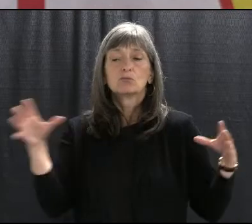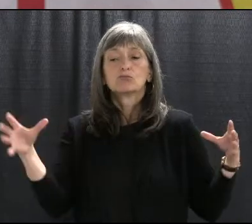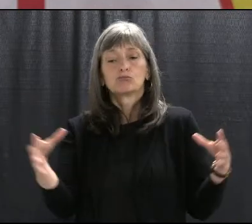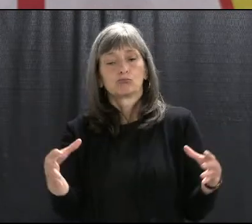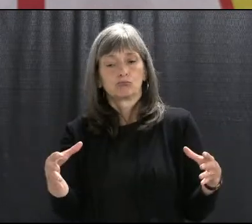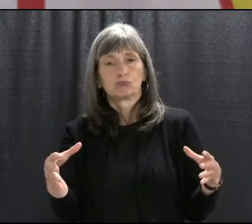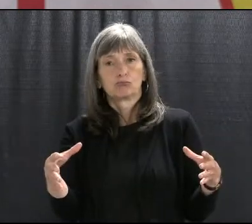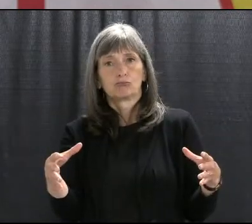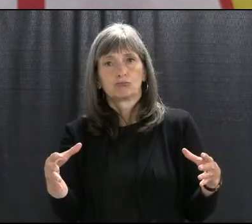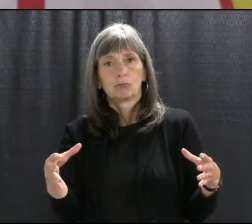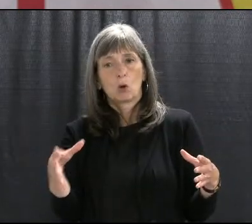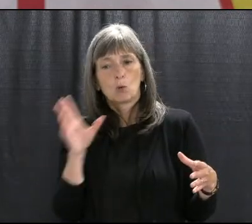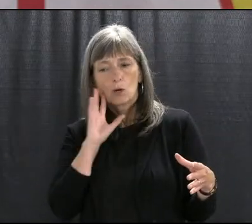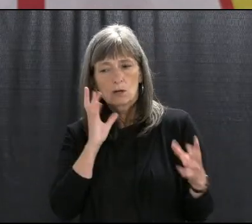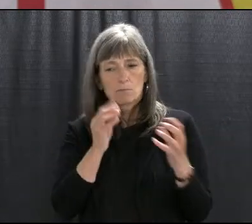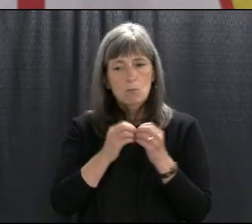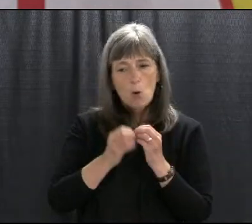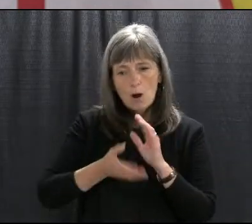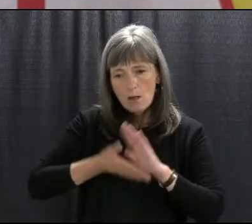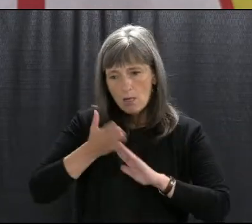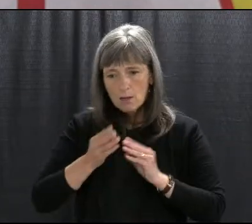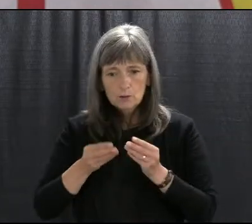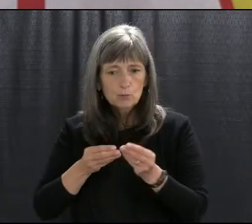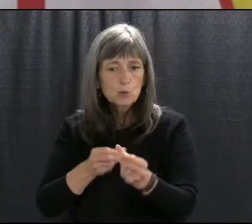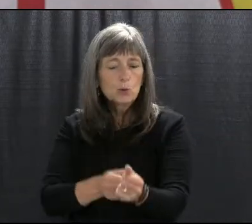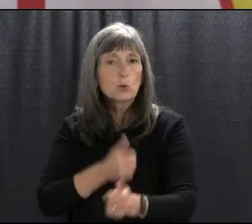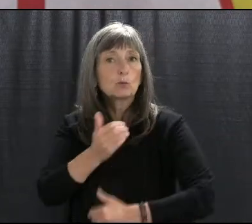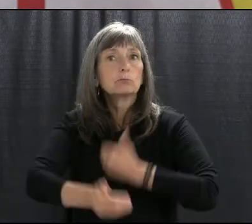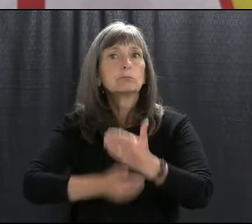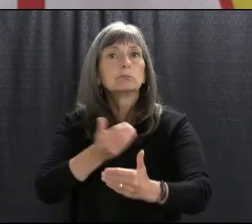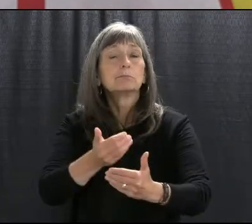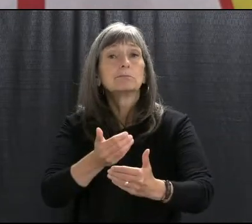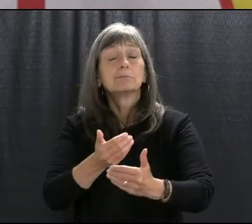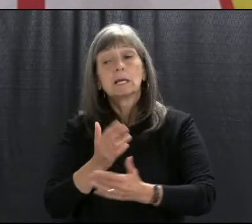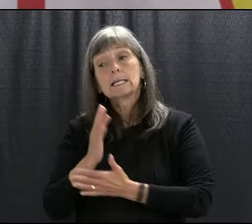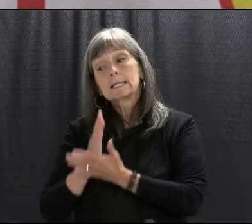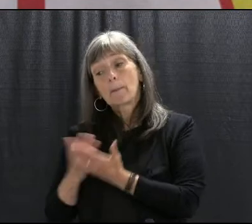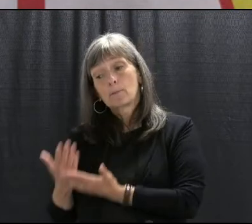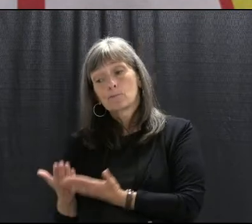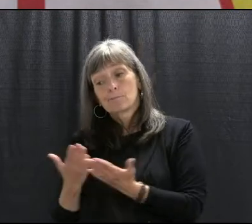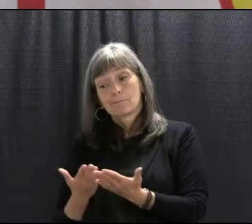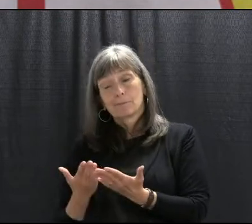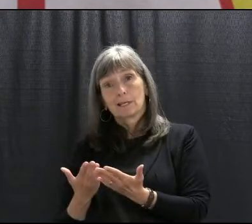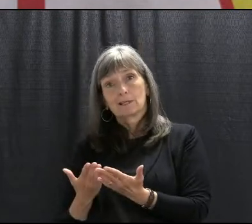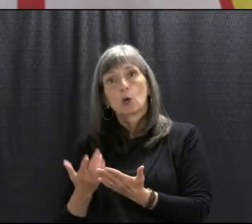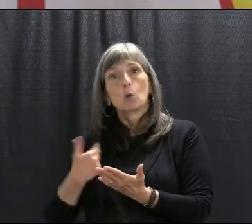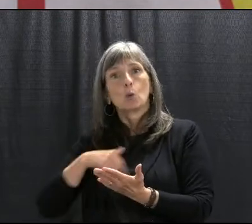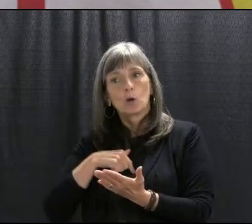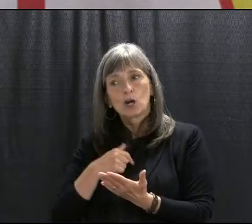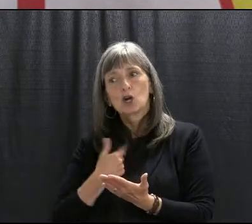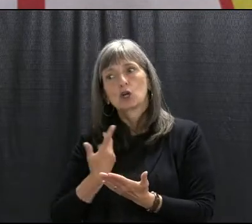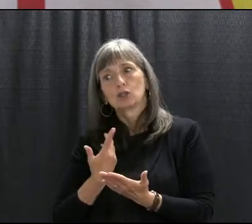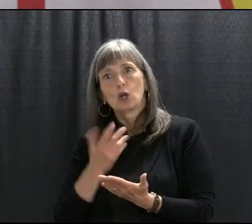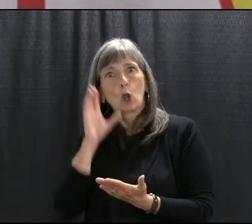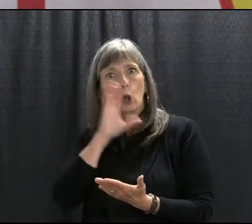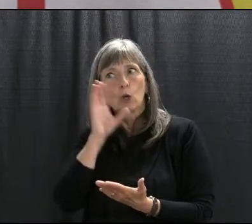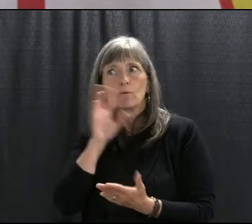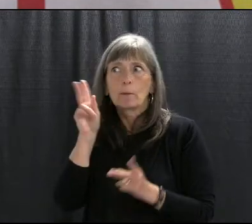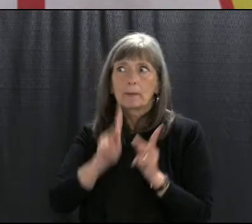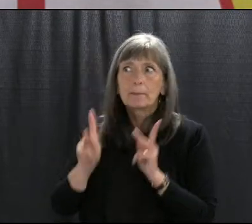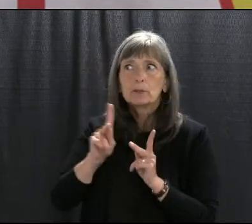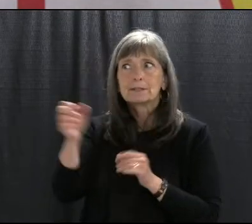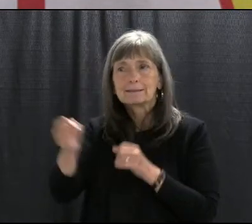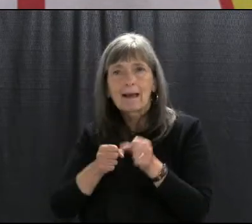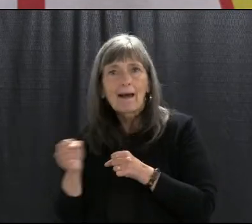health information system that we've already put to tender, but being put in place so that we can standardize